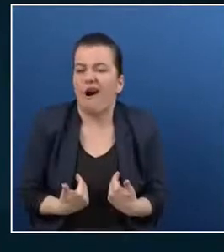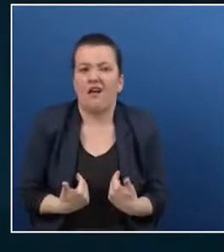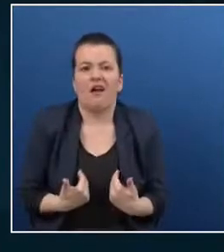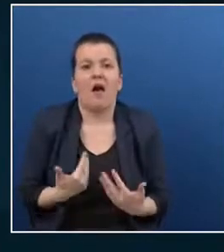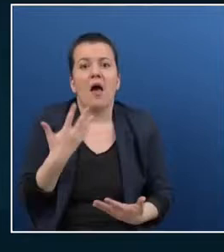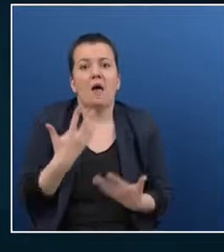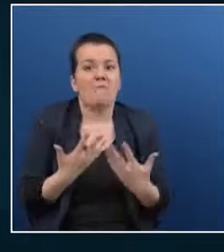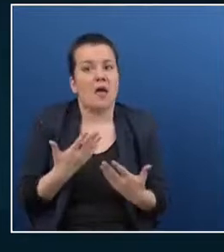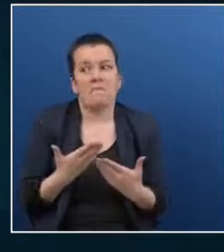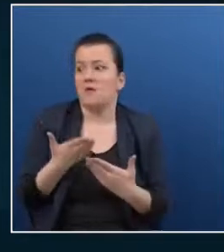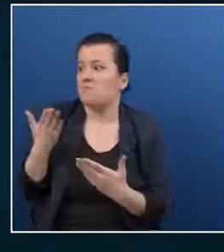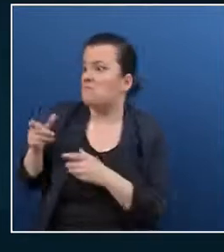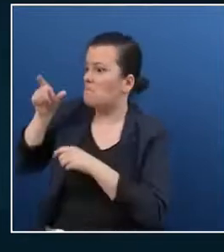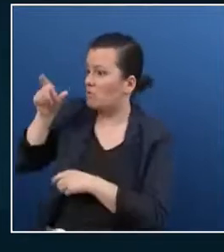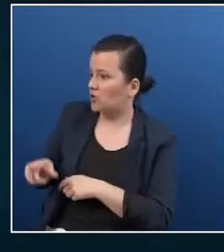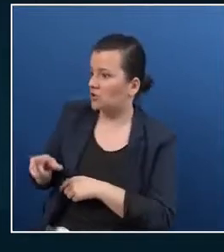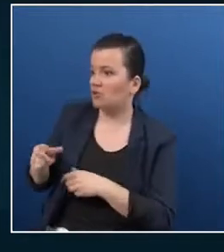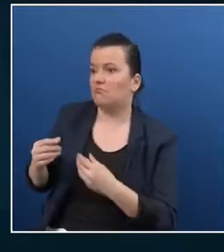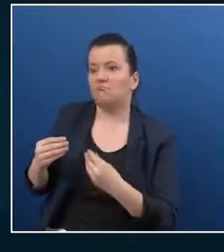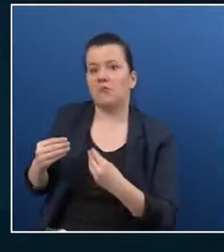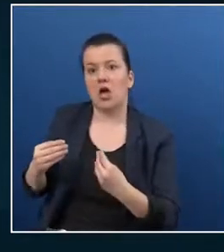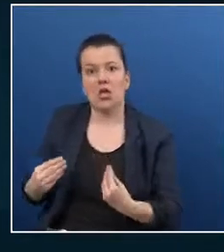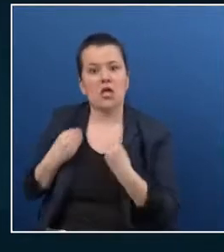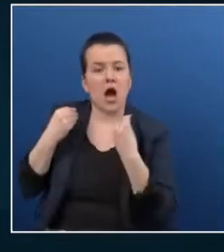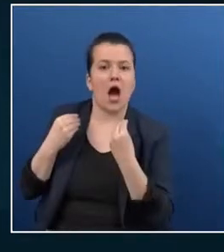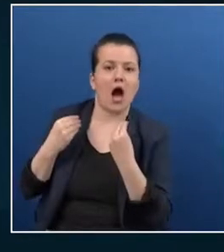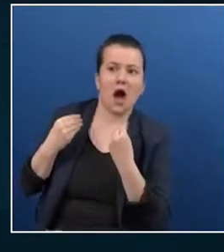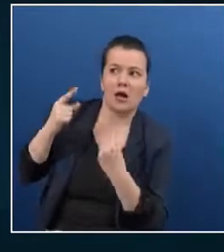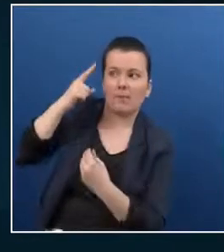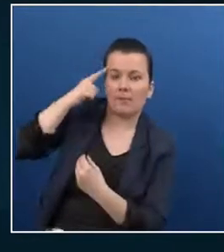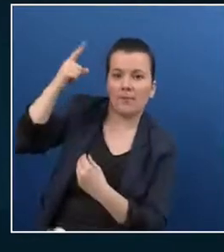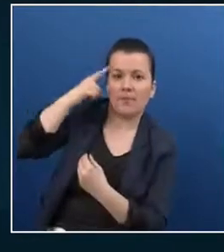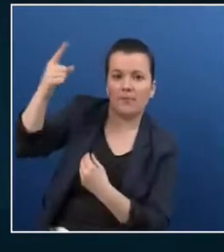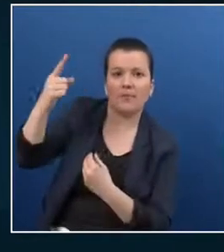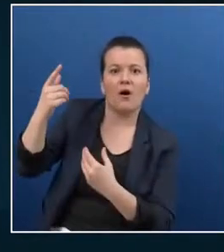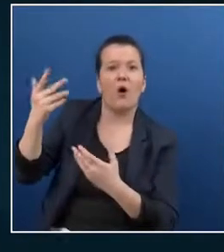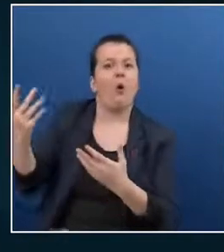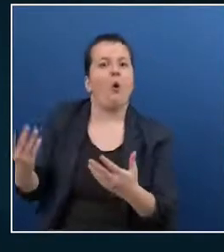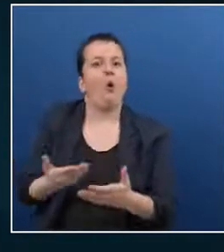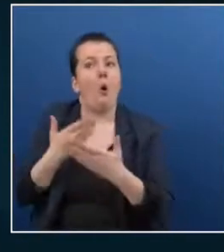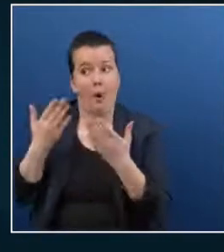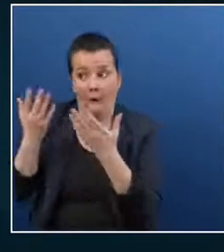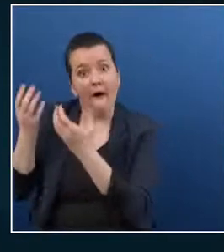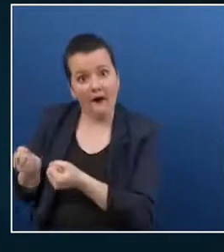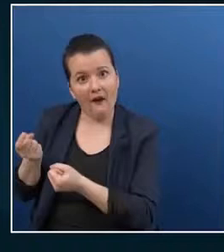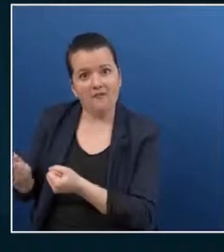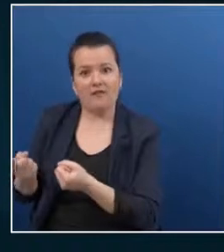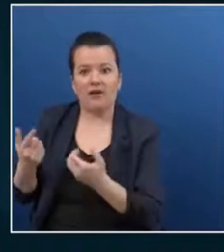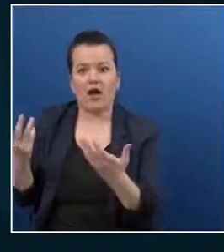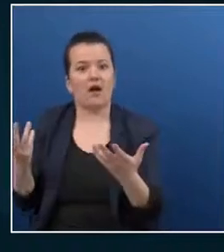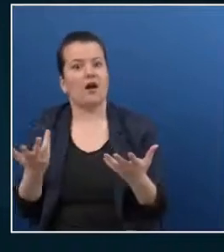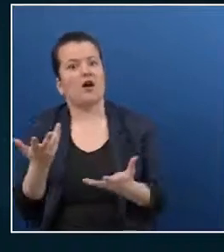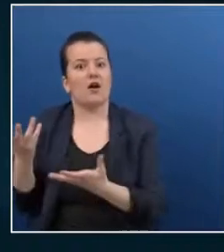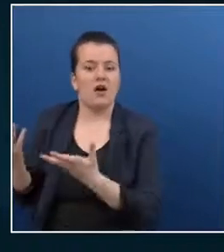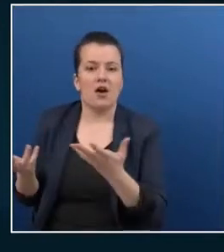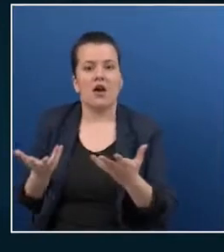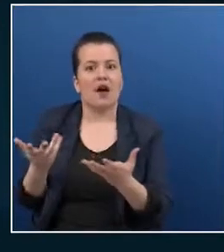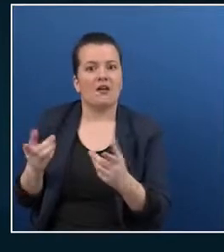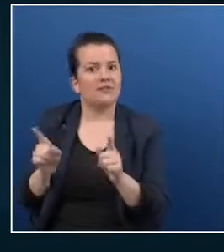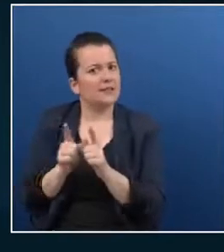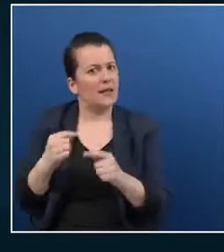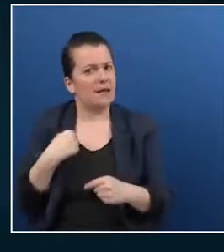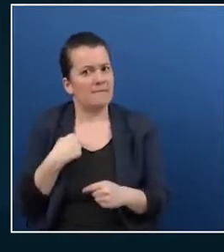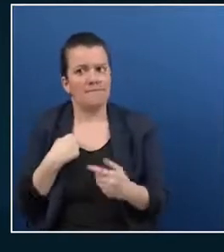younger and has an idea, but doesn't have the agency or know where to go with the idea yet. Maybe it's